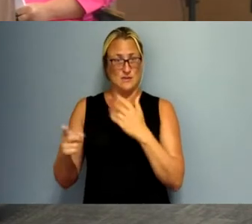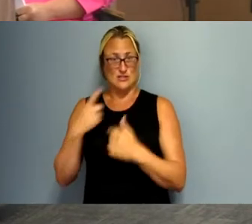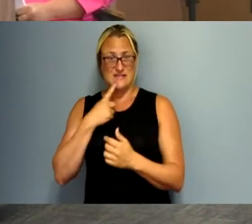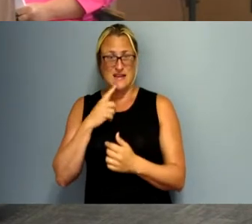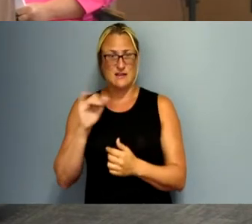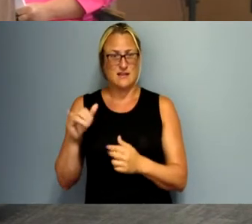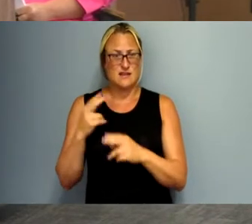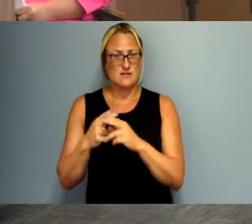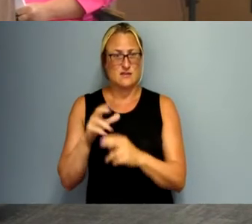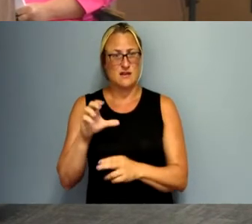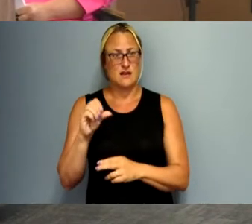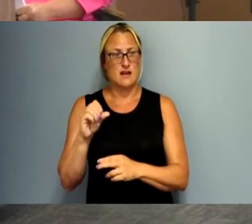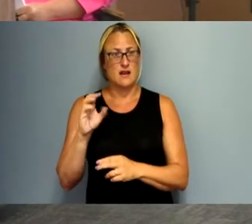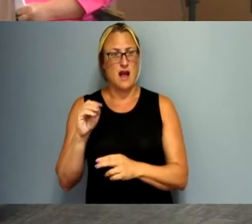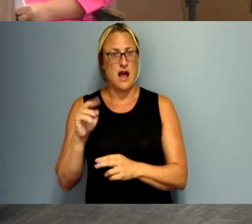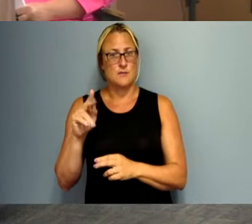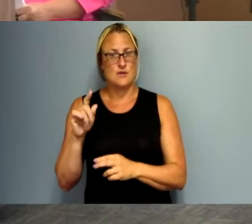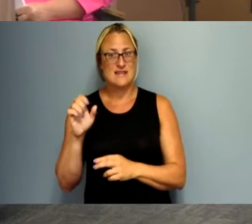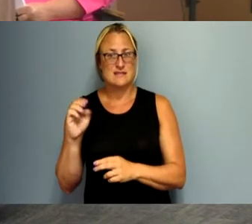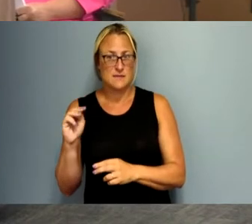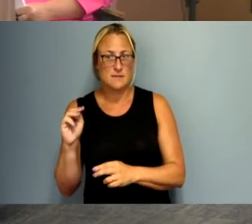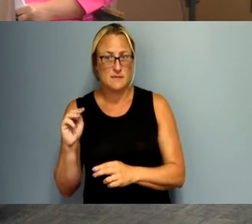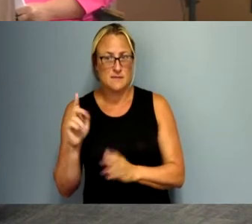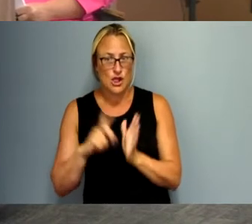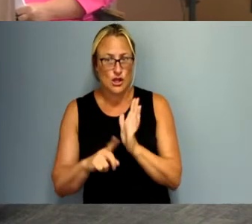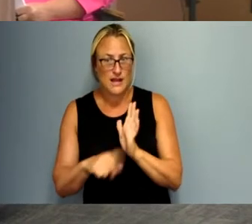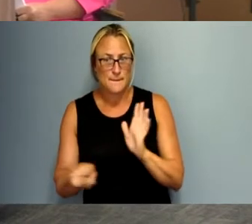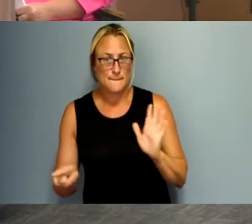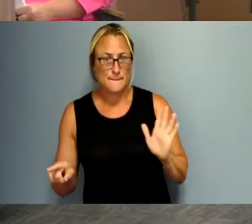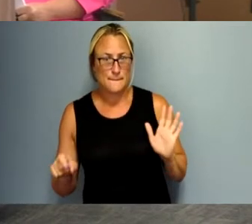communism. Look it up.